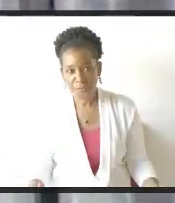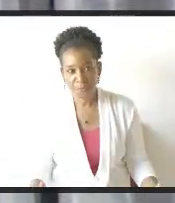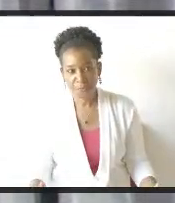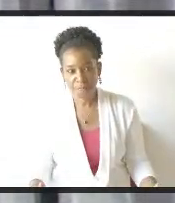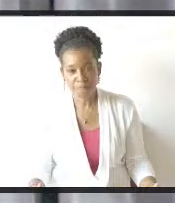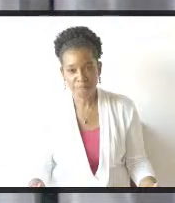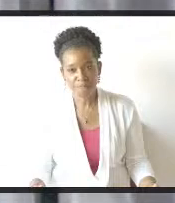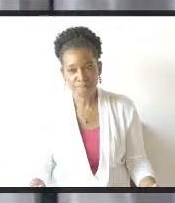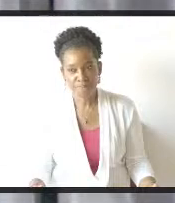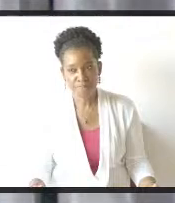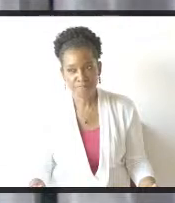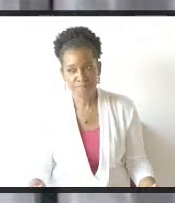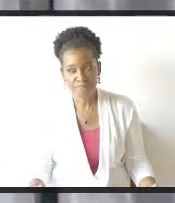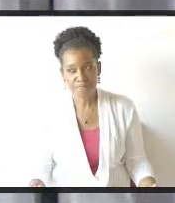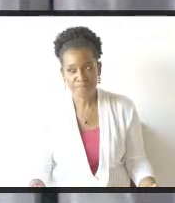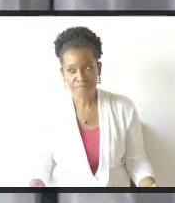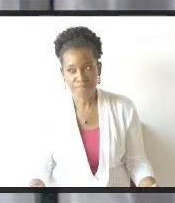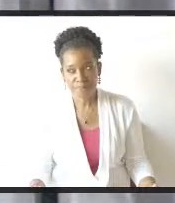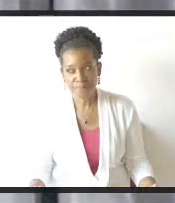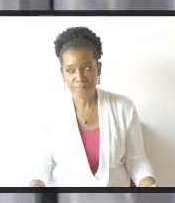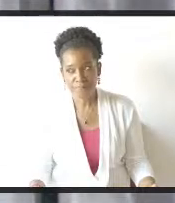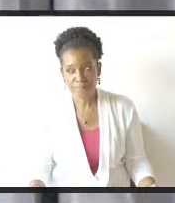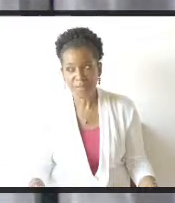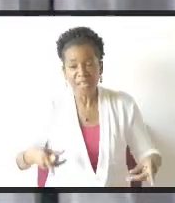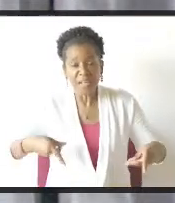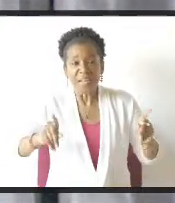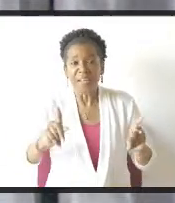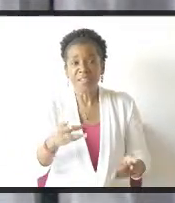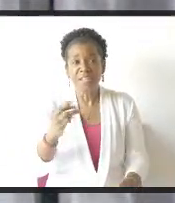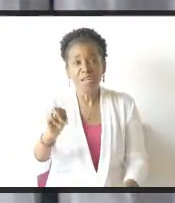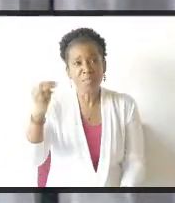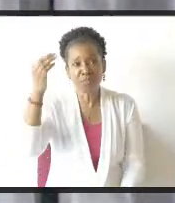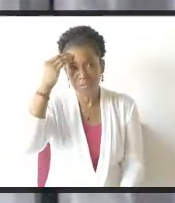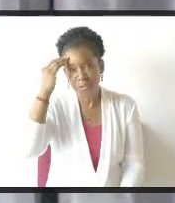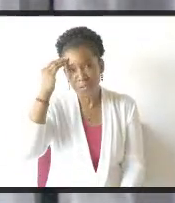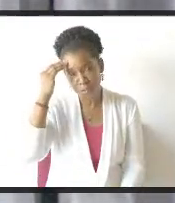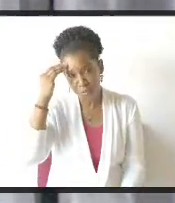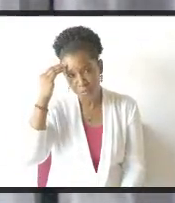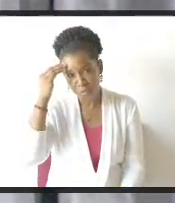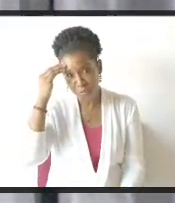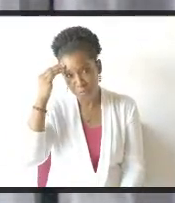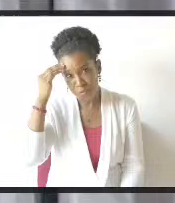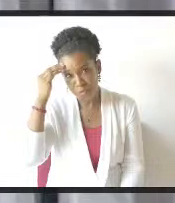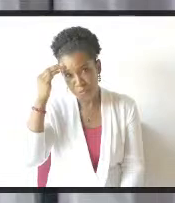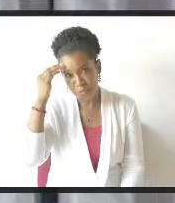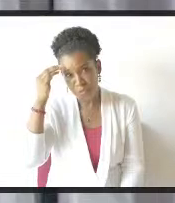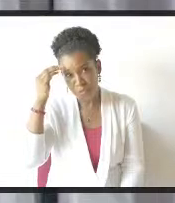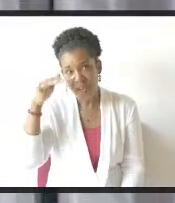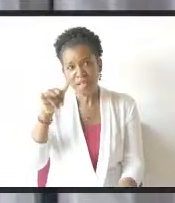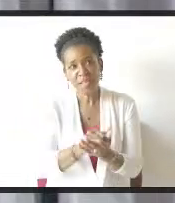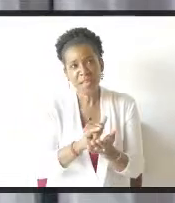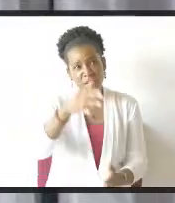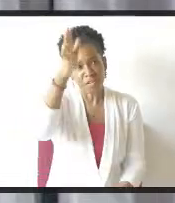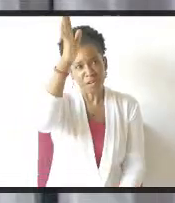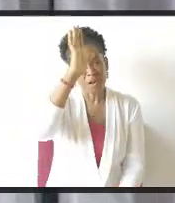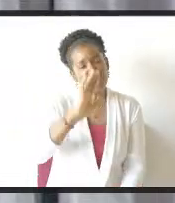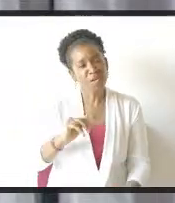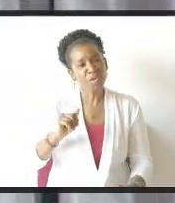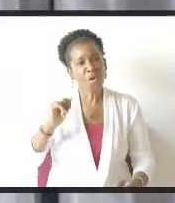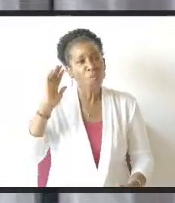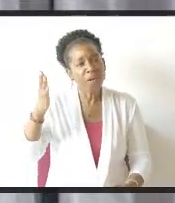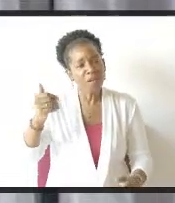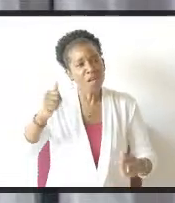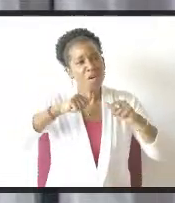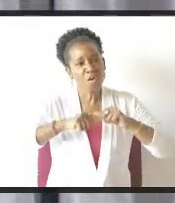them know, dear God, that the God who begins a good work will perform it unto the day of Jesus Christ. We thank